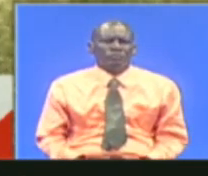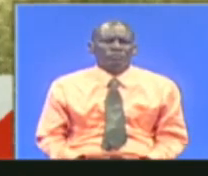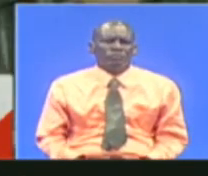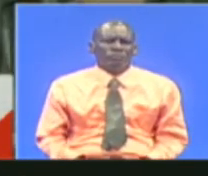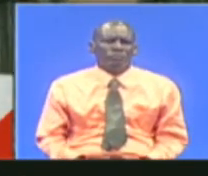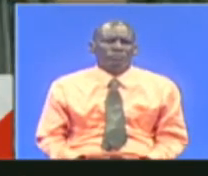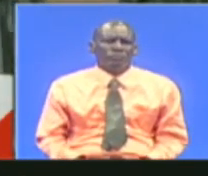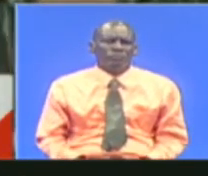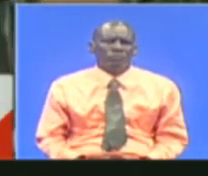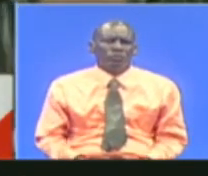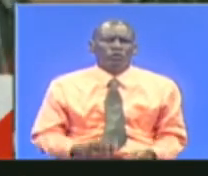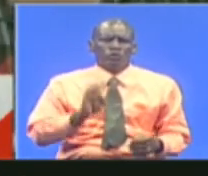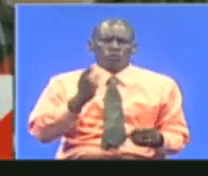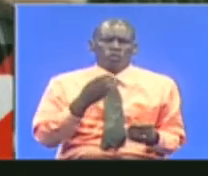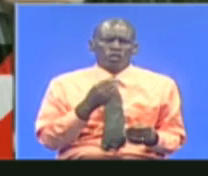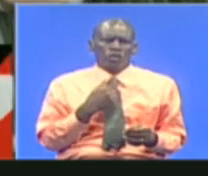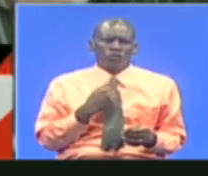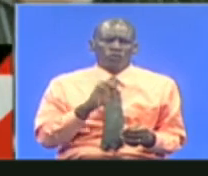We had